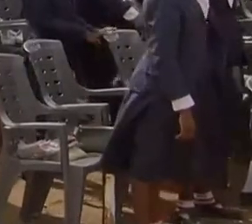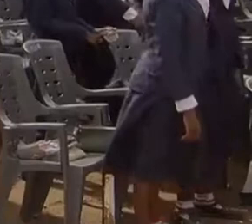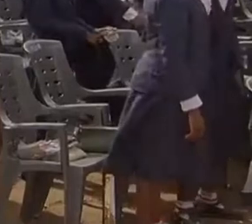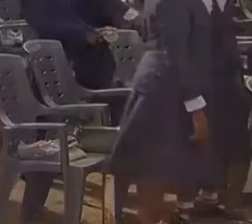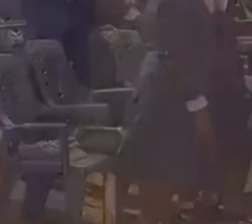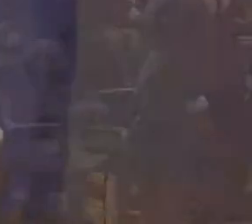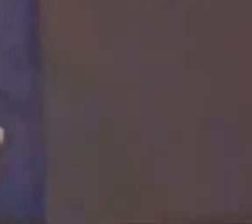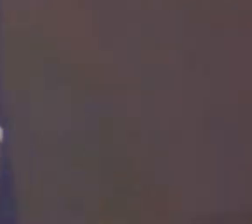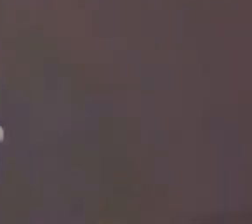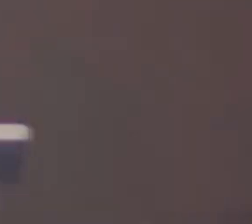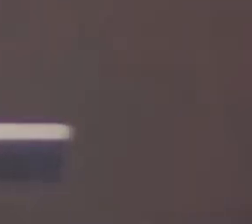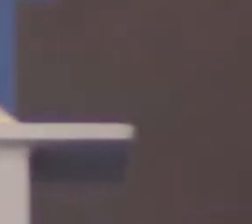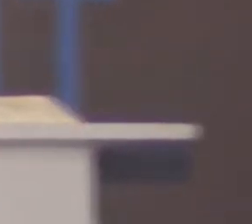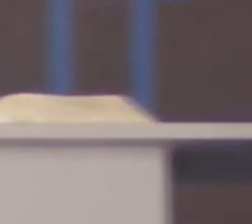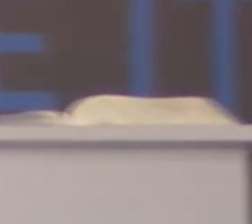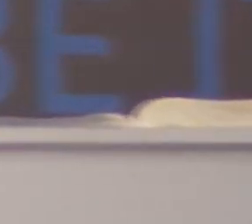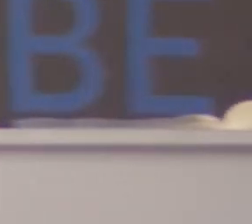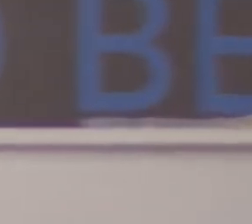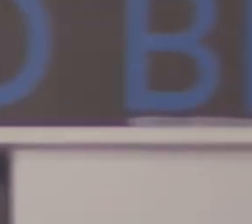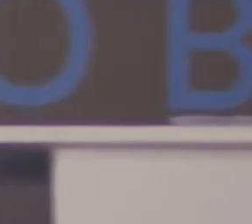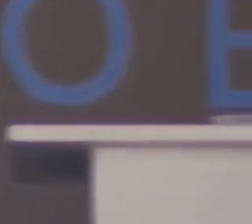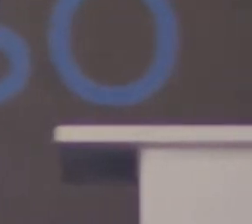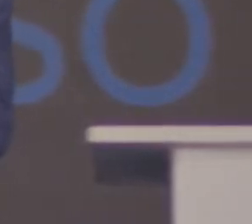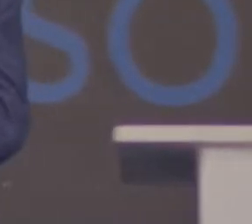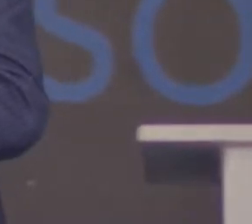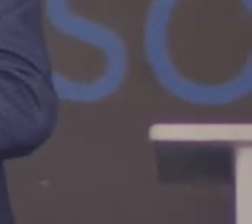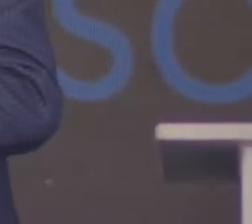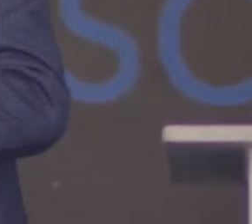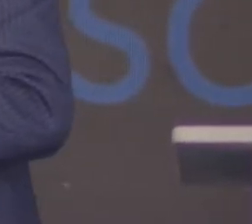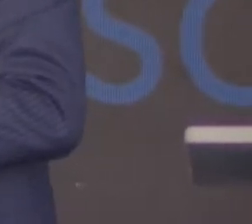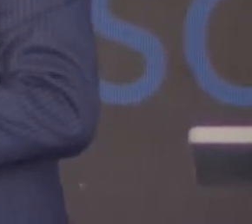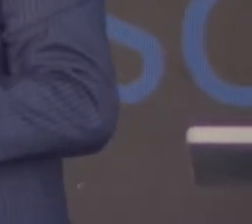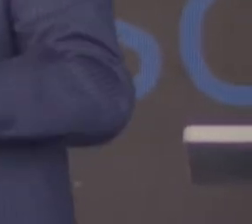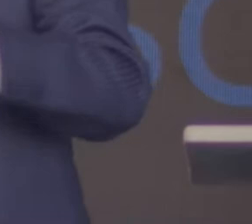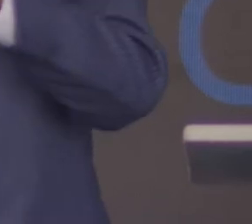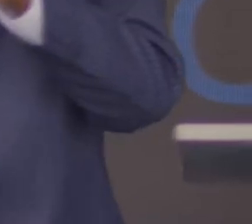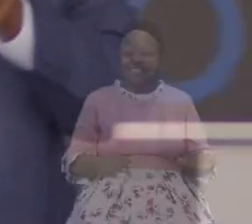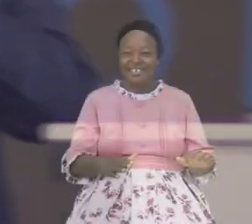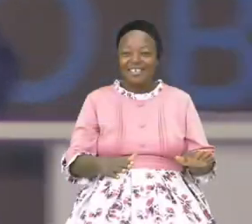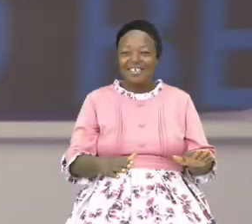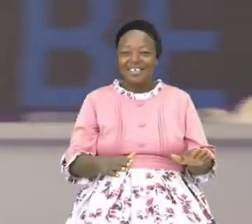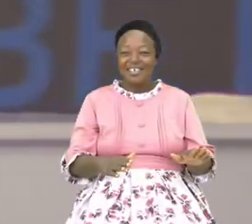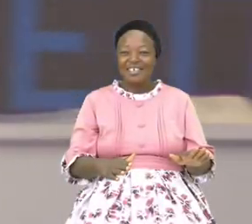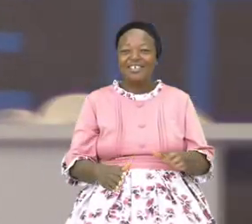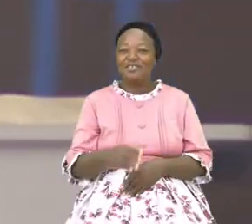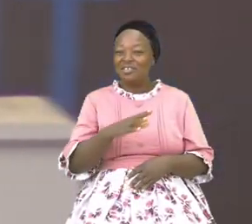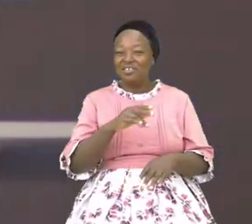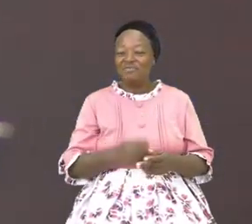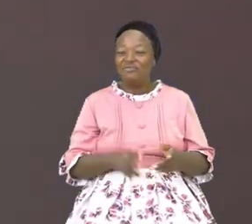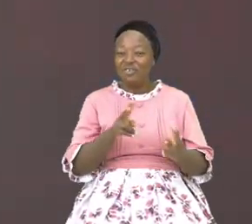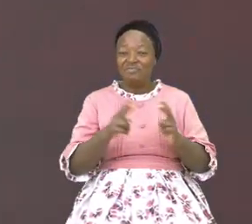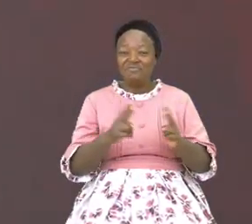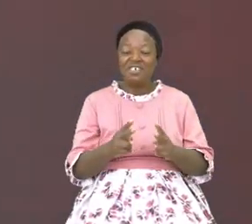resurrection, when everything that is dead, dormant, dull in